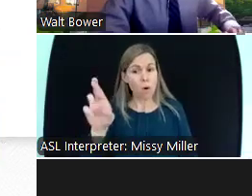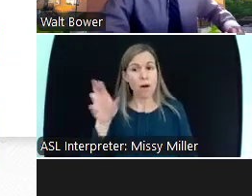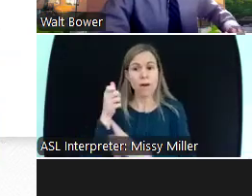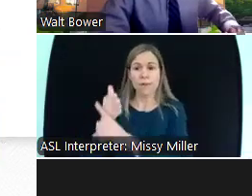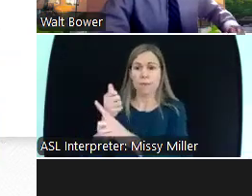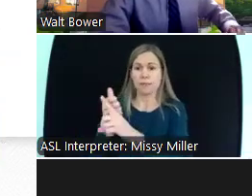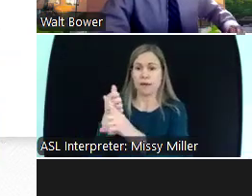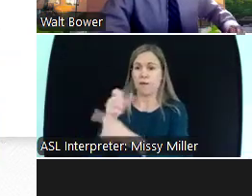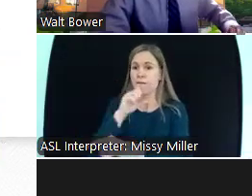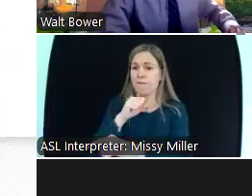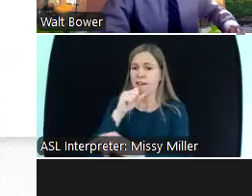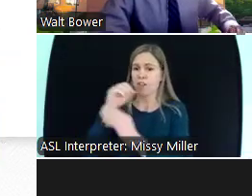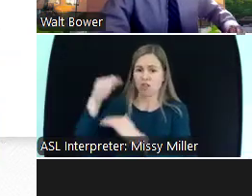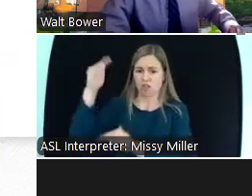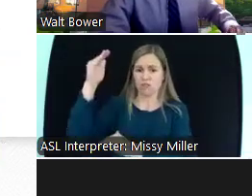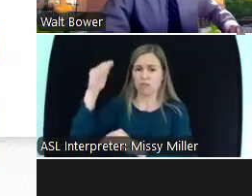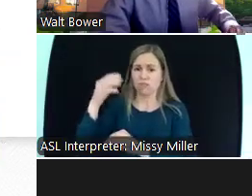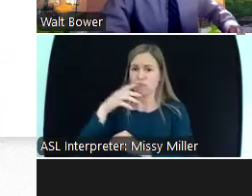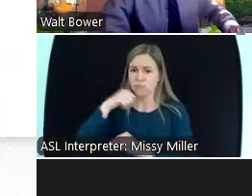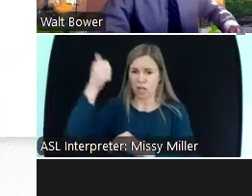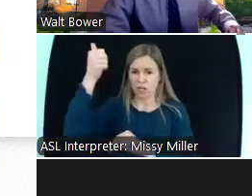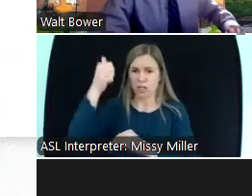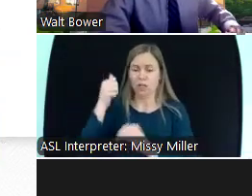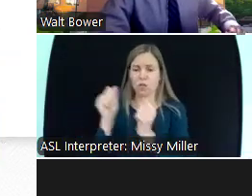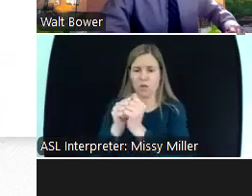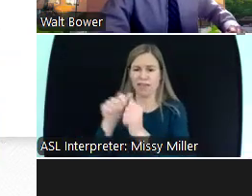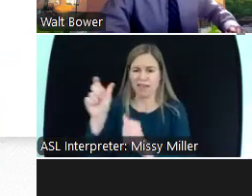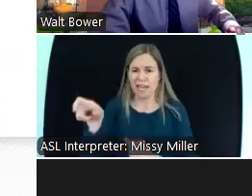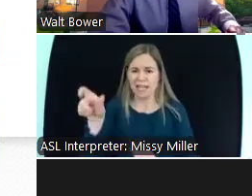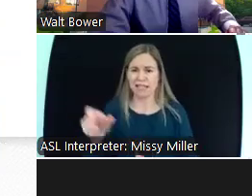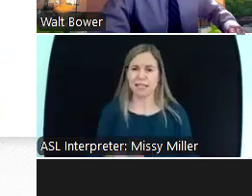the aged population with needs.